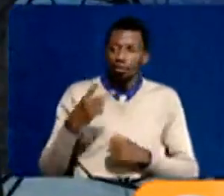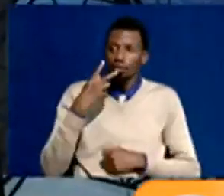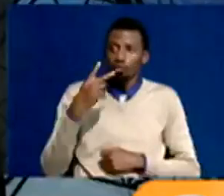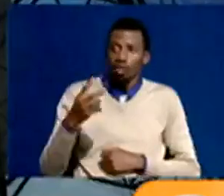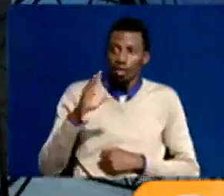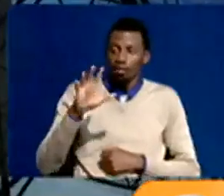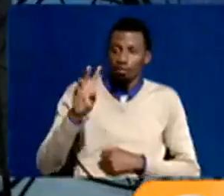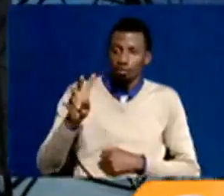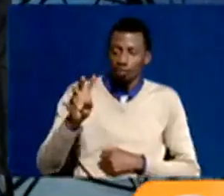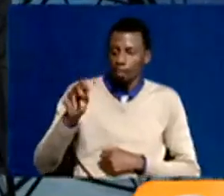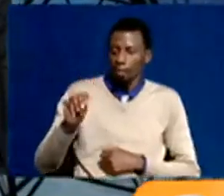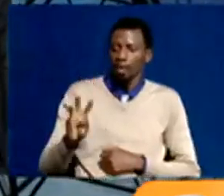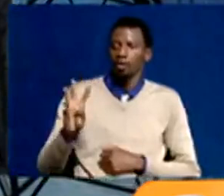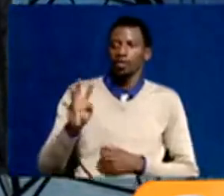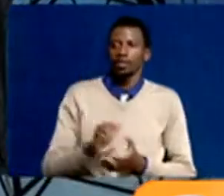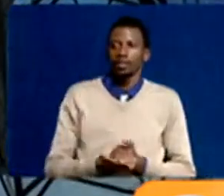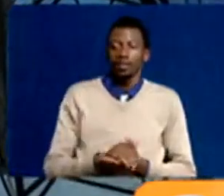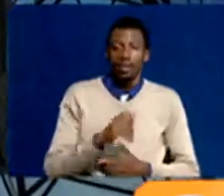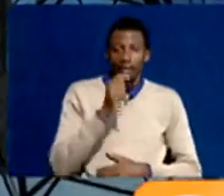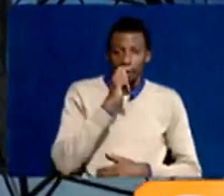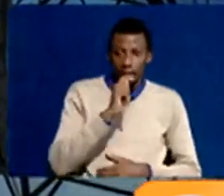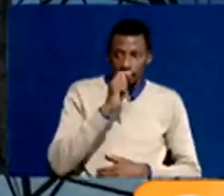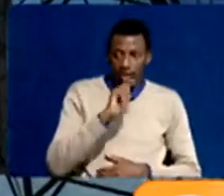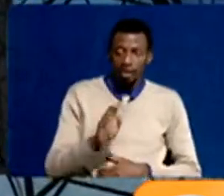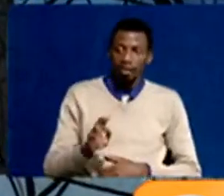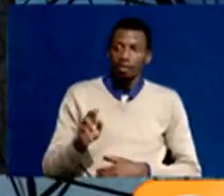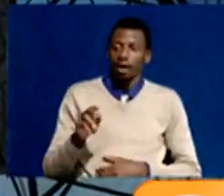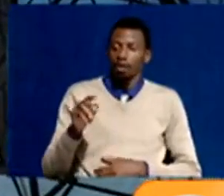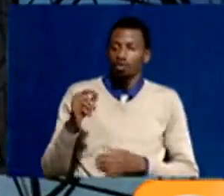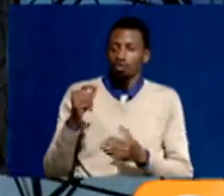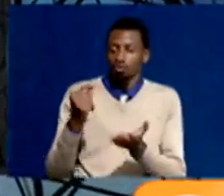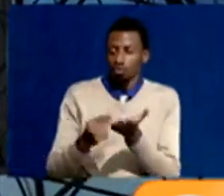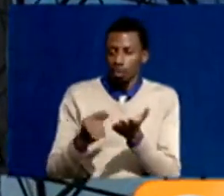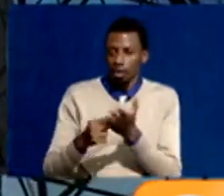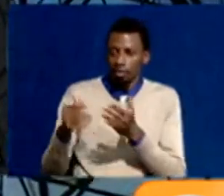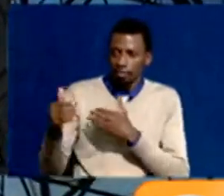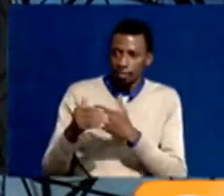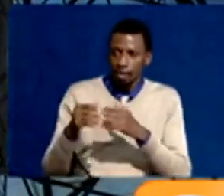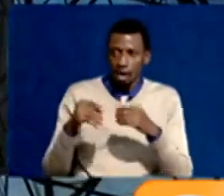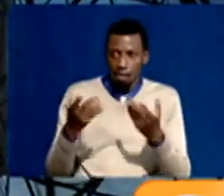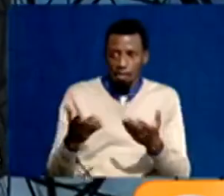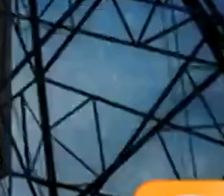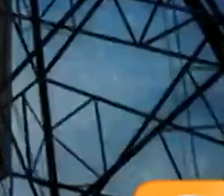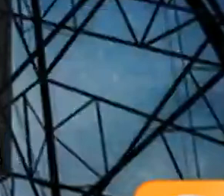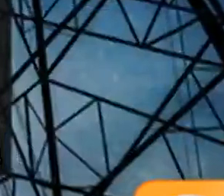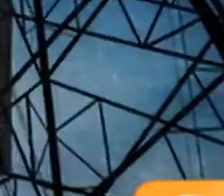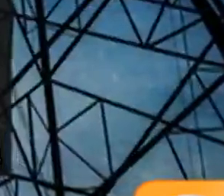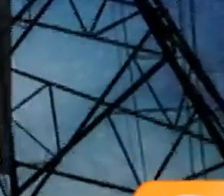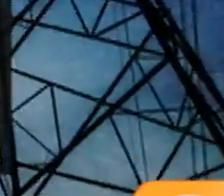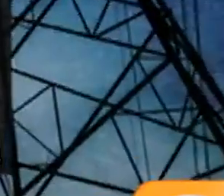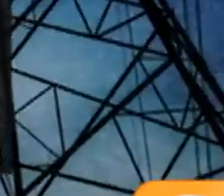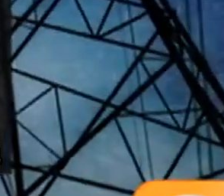7,252 megawatts. Tanzania and Uganda follow closely as they contribute 25.5%